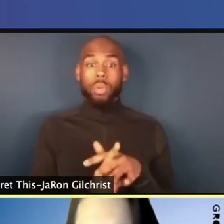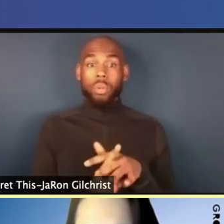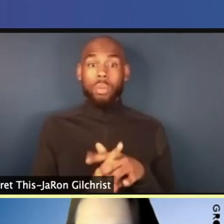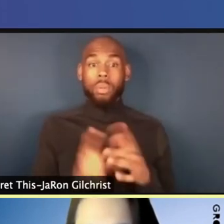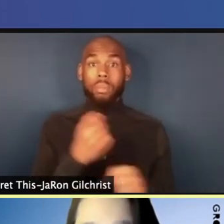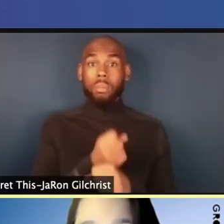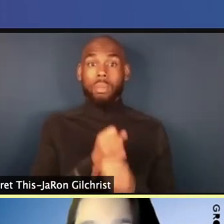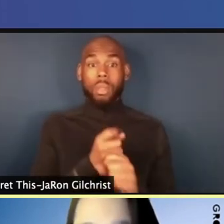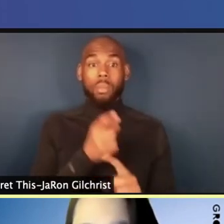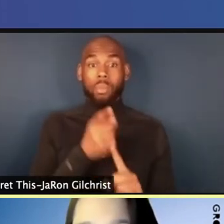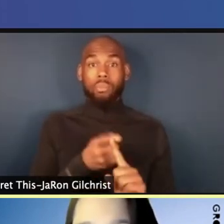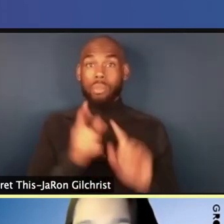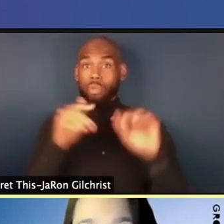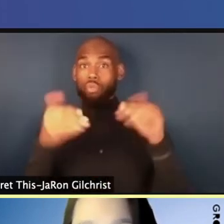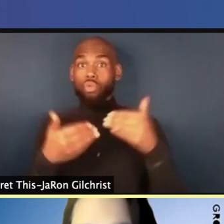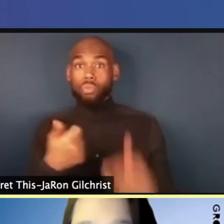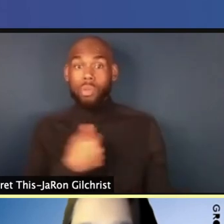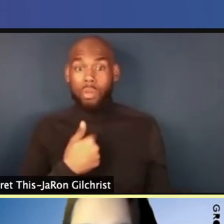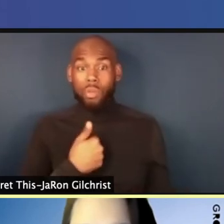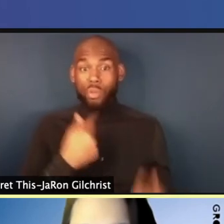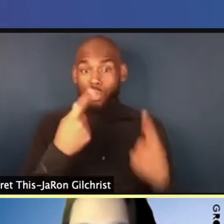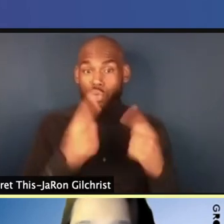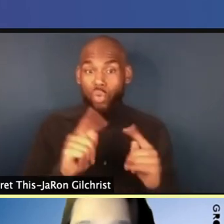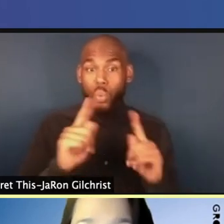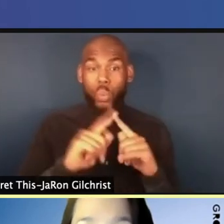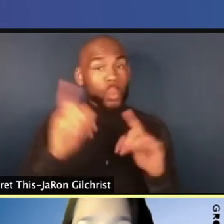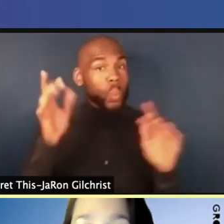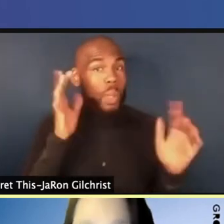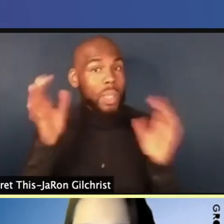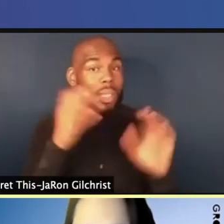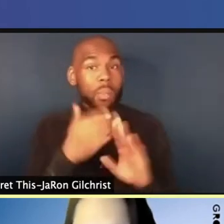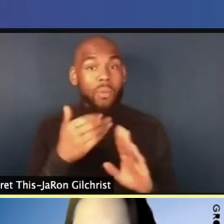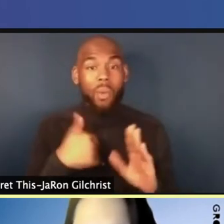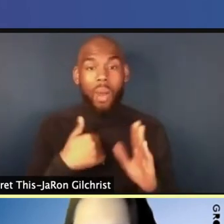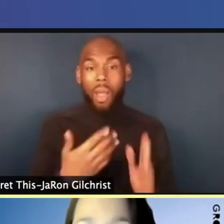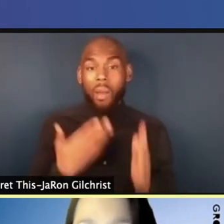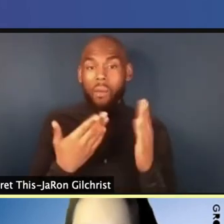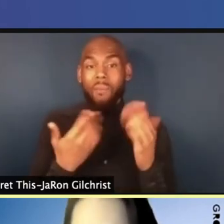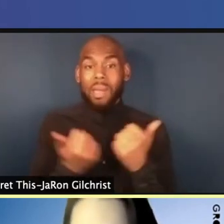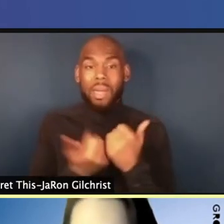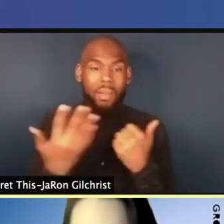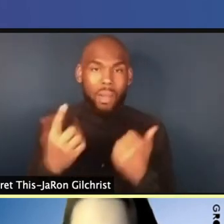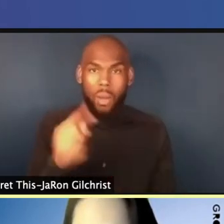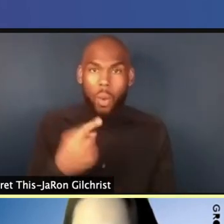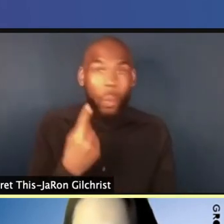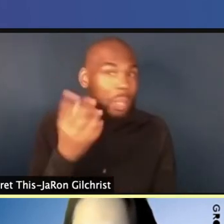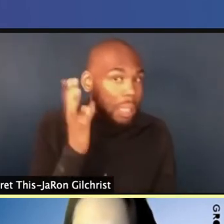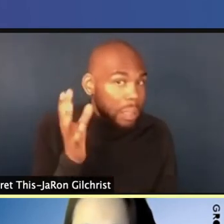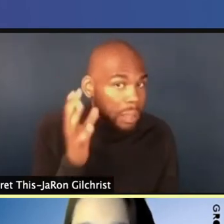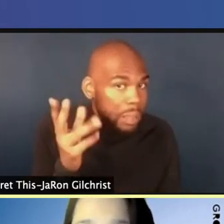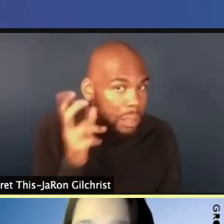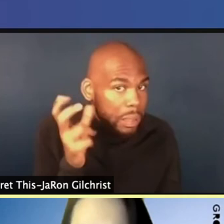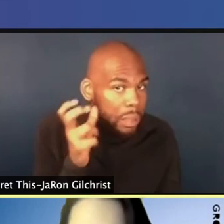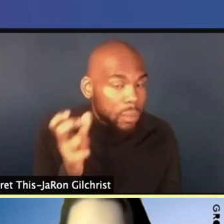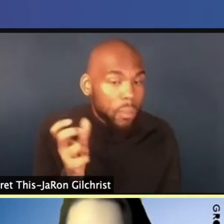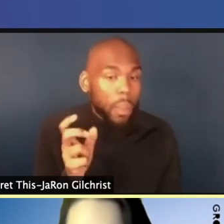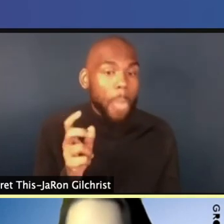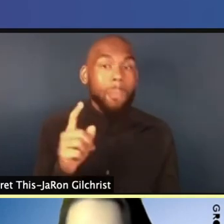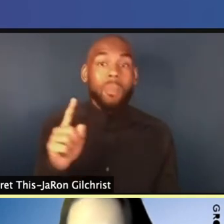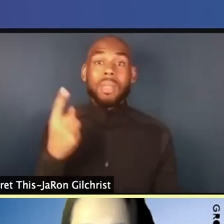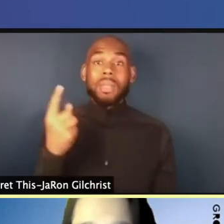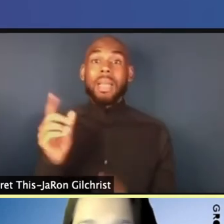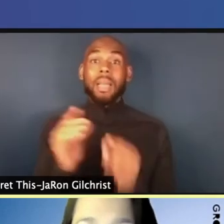point of like introducing myself and trying to listen before I offer anything, only listen. And I at the second meeting that I'll